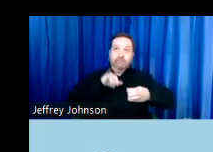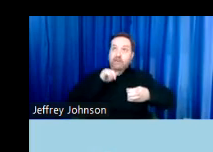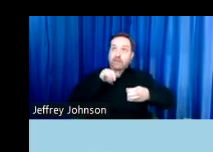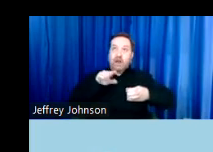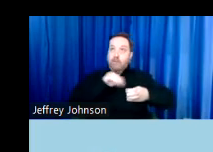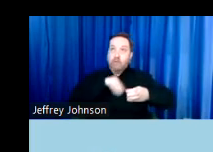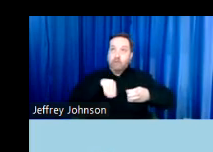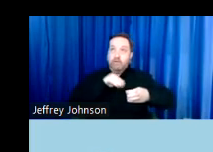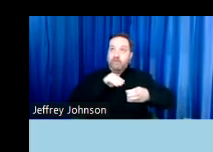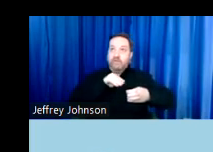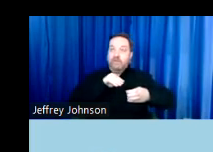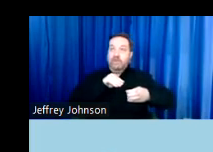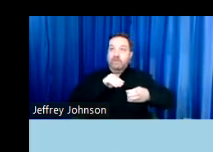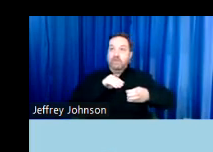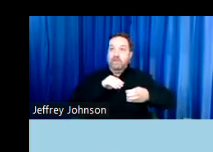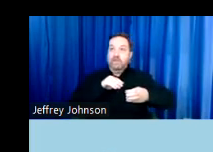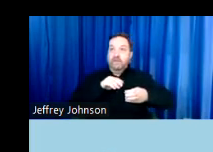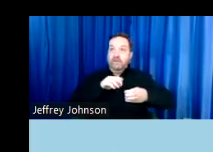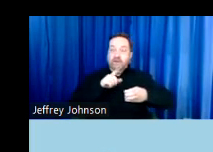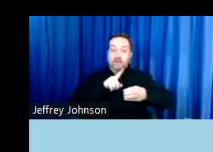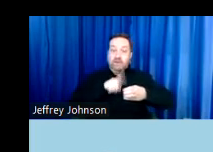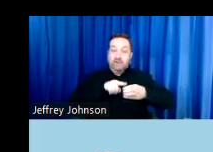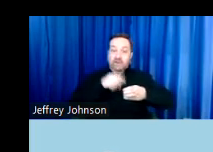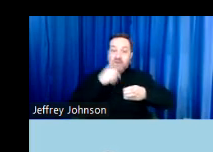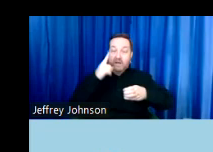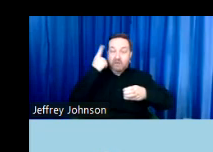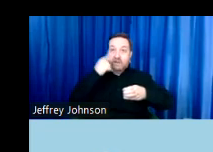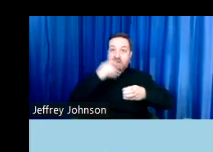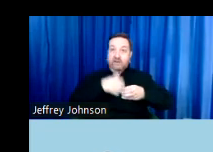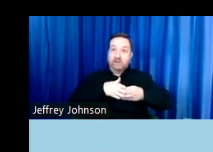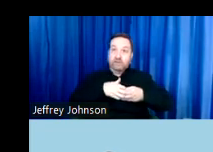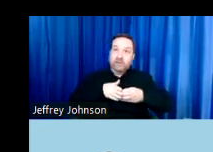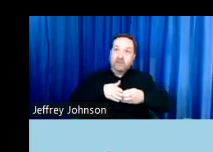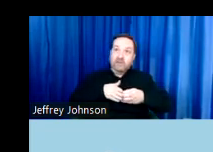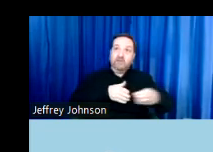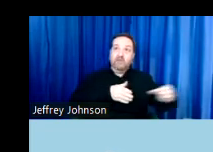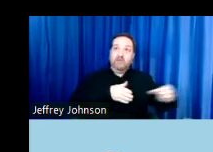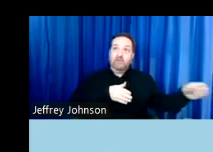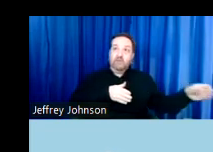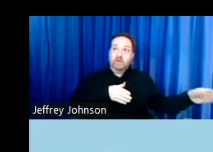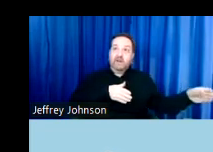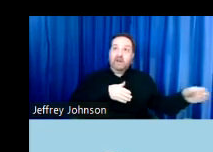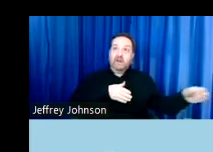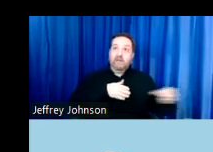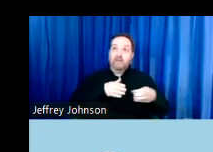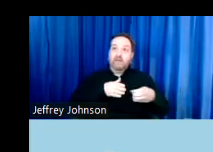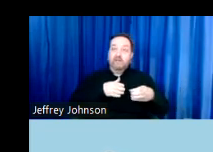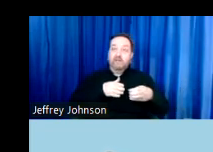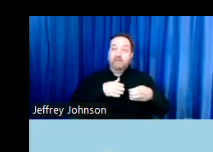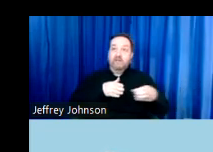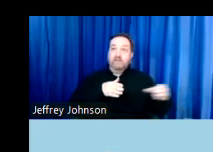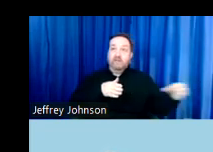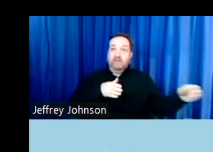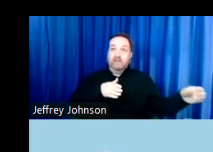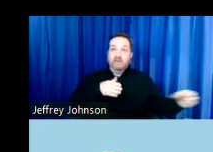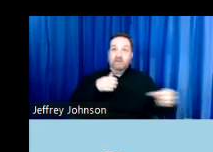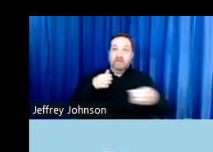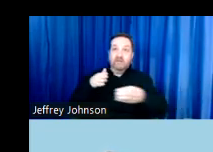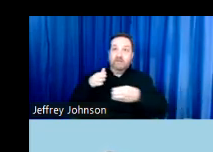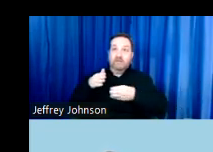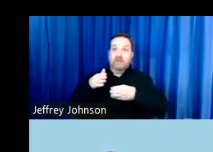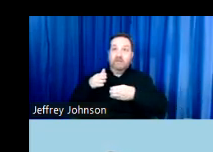and they don't swing away to get you closer to a chair or to